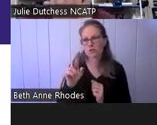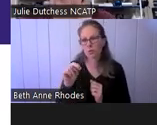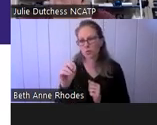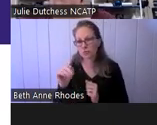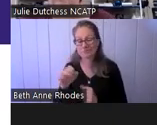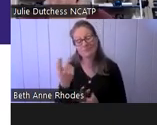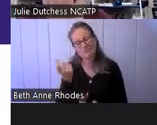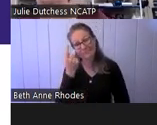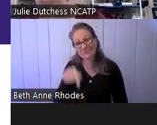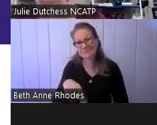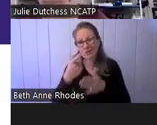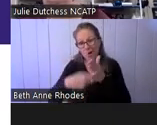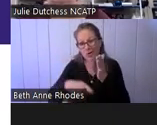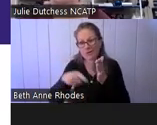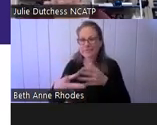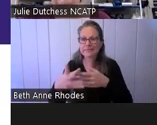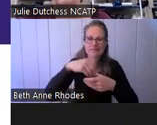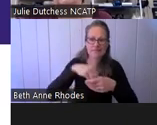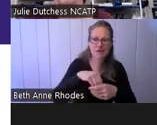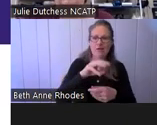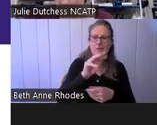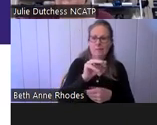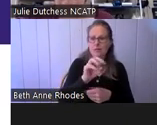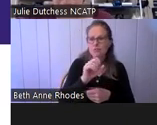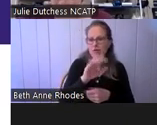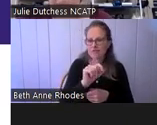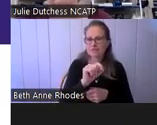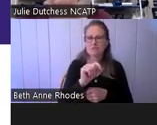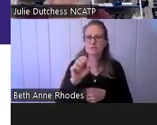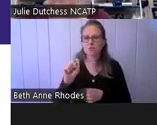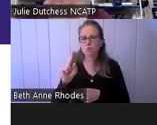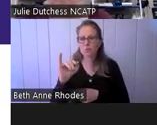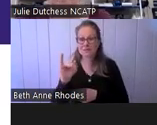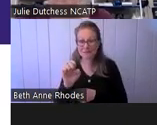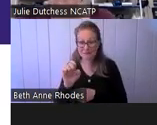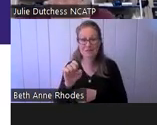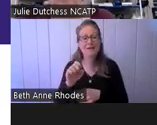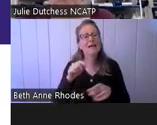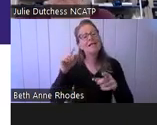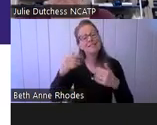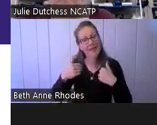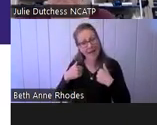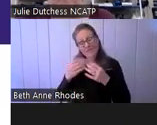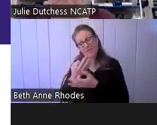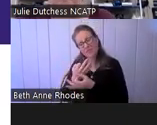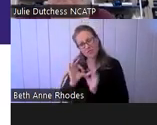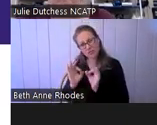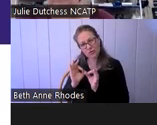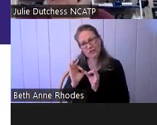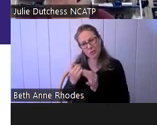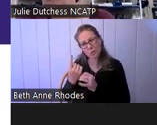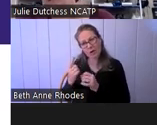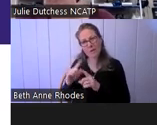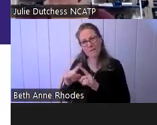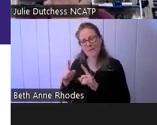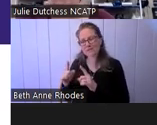because it is part of the Microsoft suite. There is a free version that does some, but the more